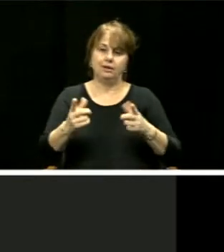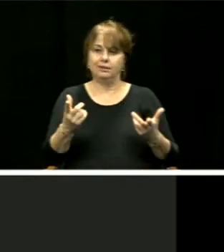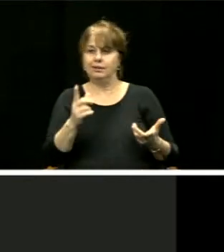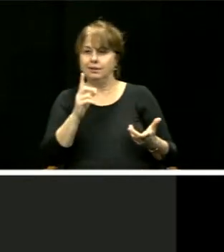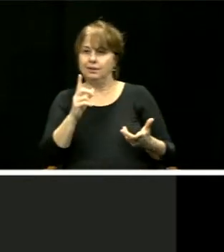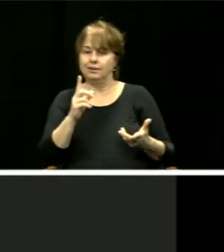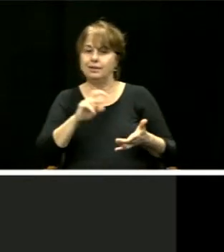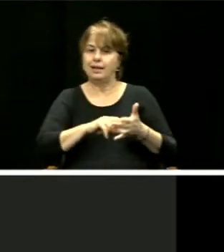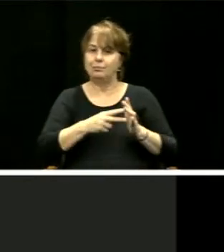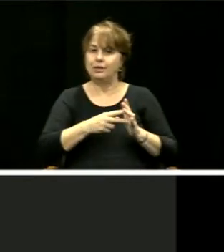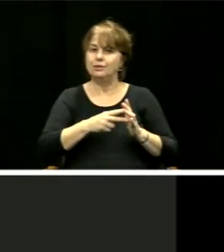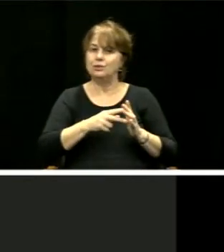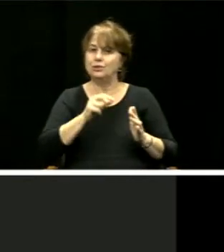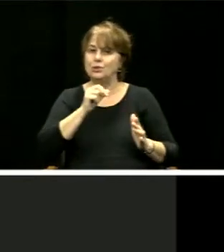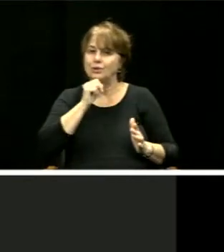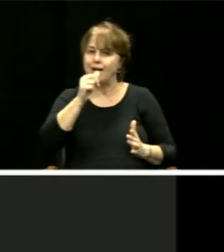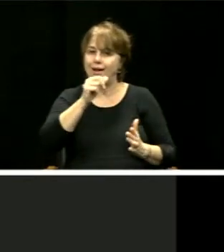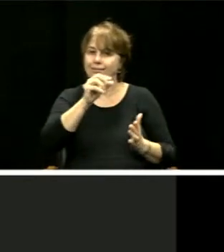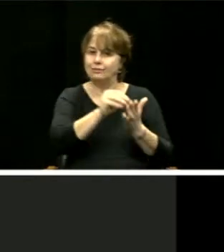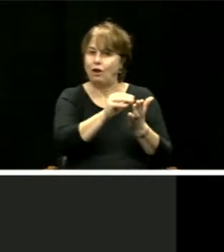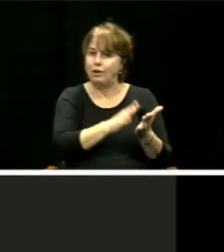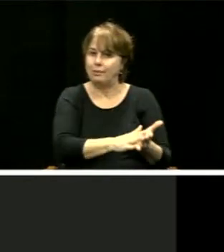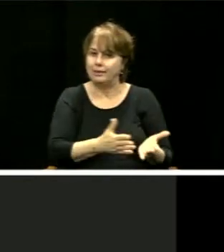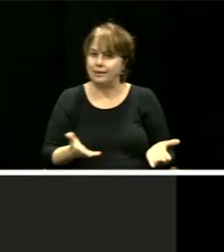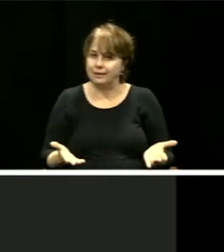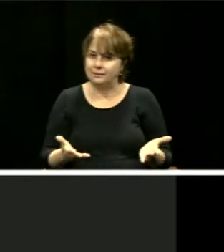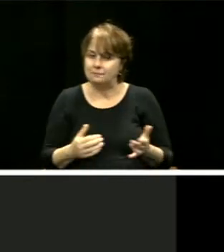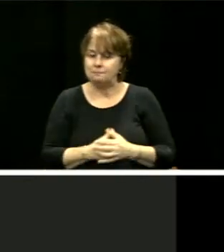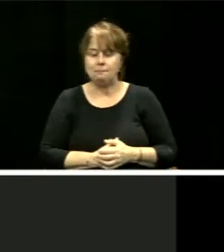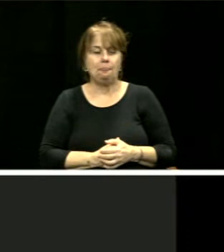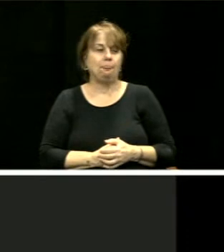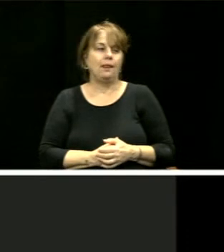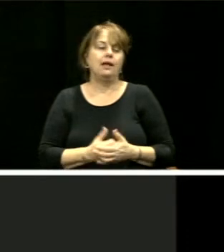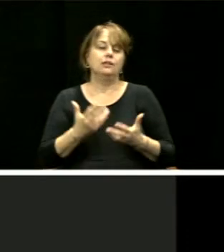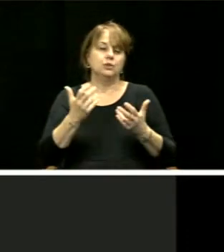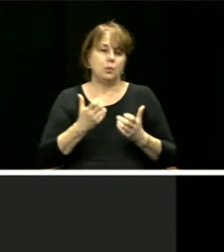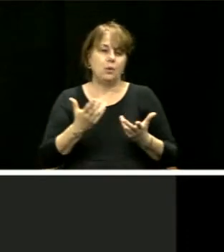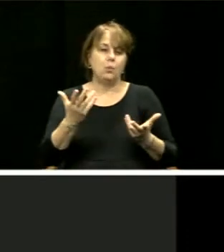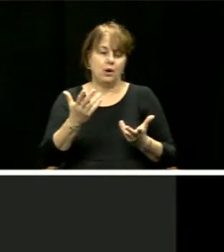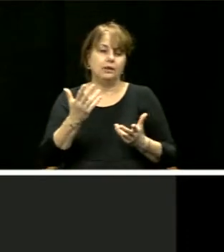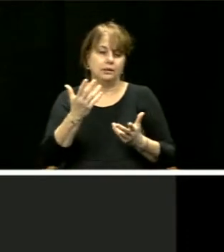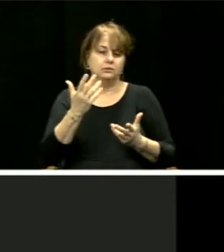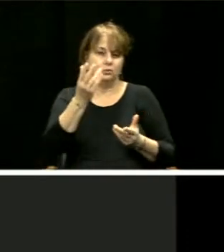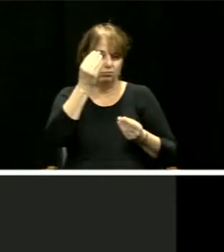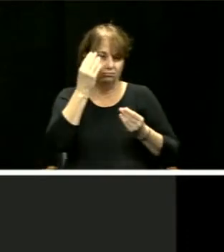undocumented, and so I just want to maybe call out that it might